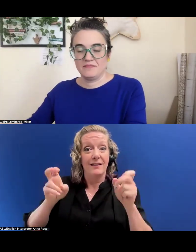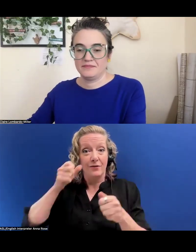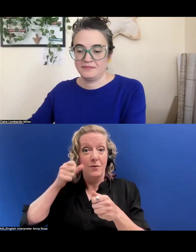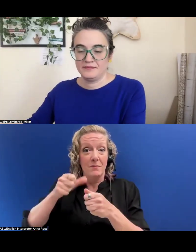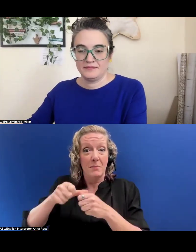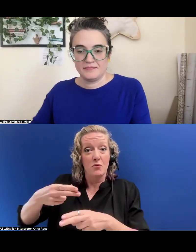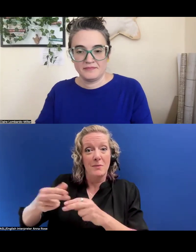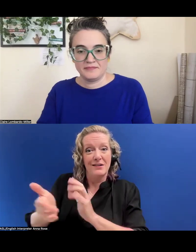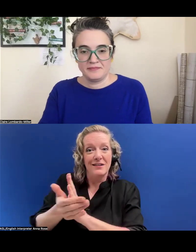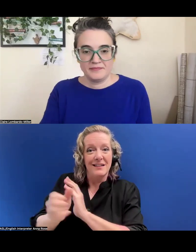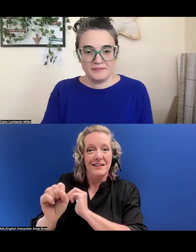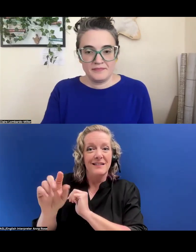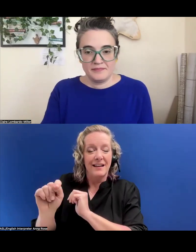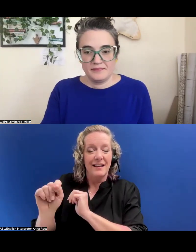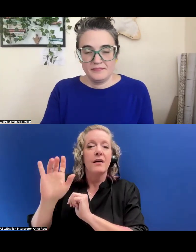to.